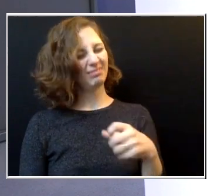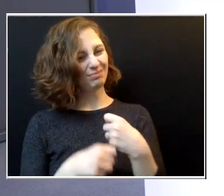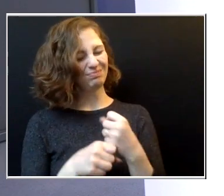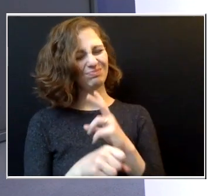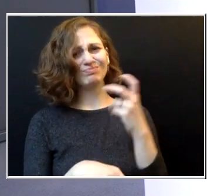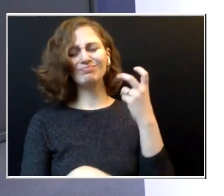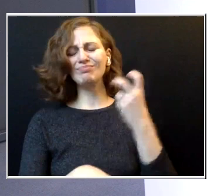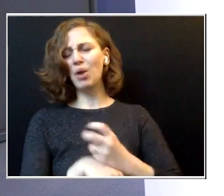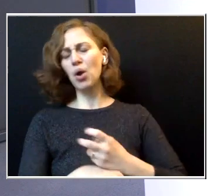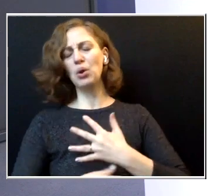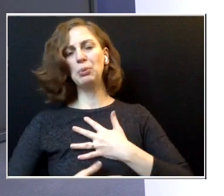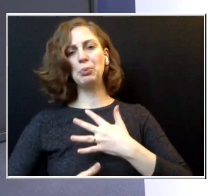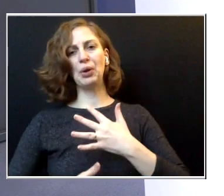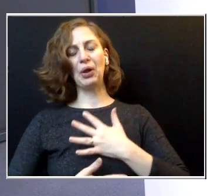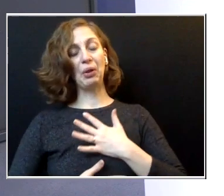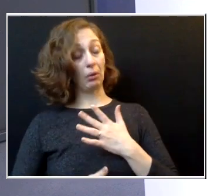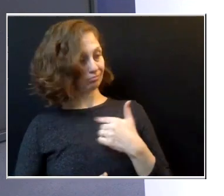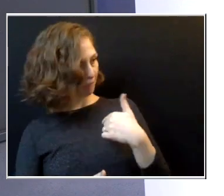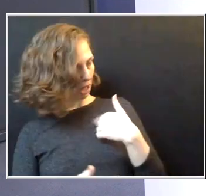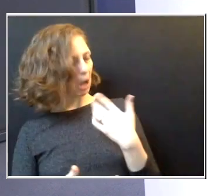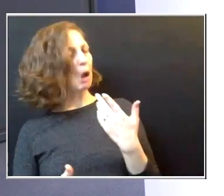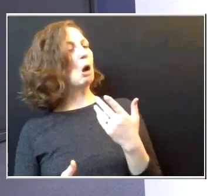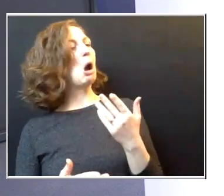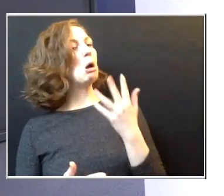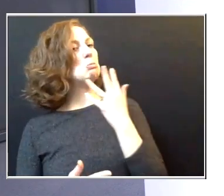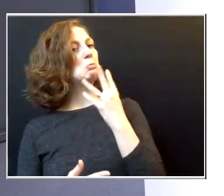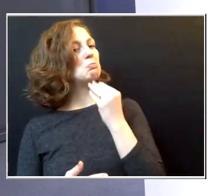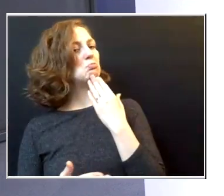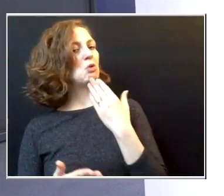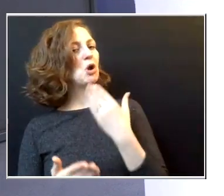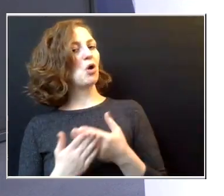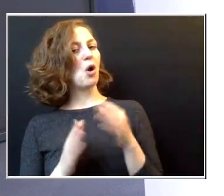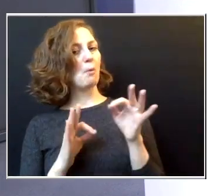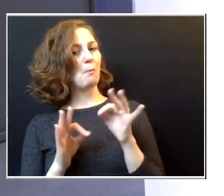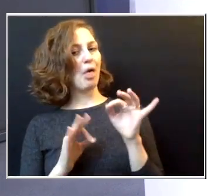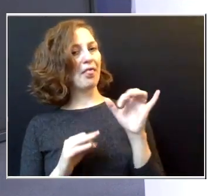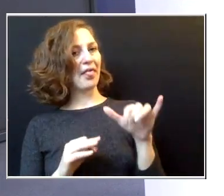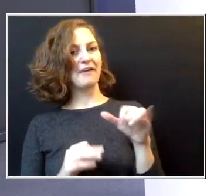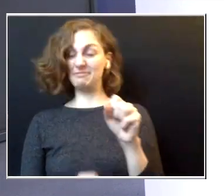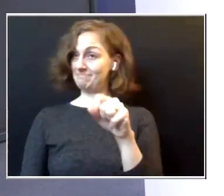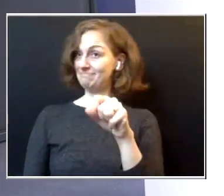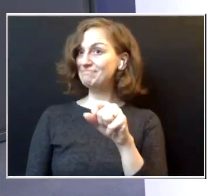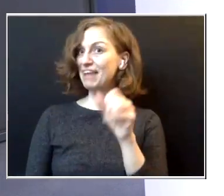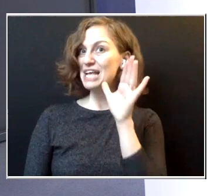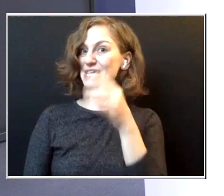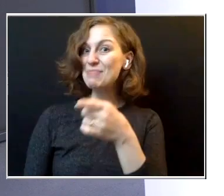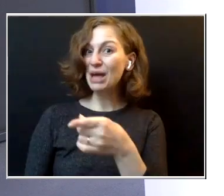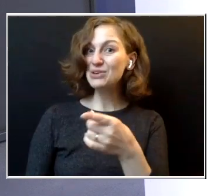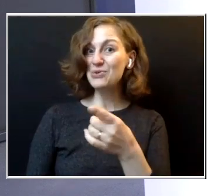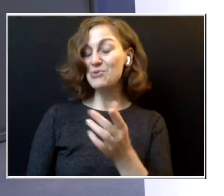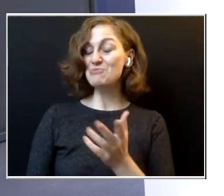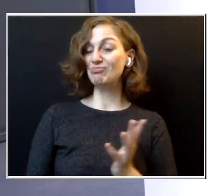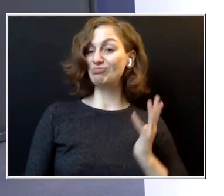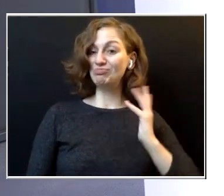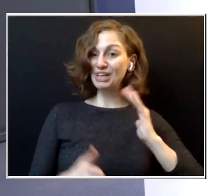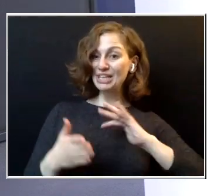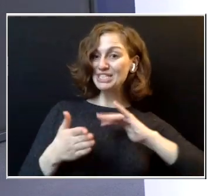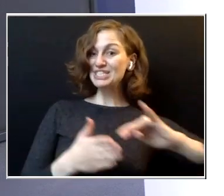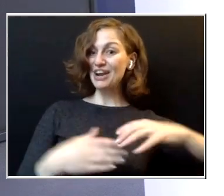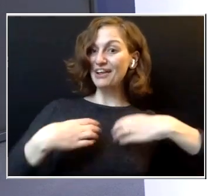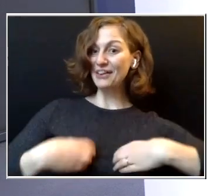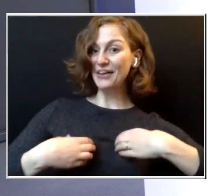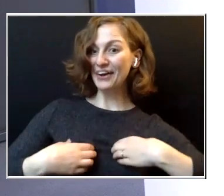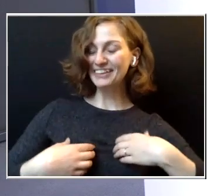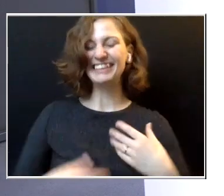didn't do such a bad job explaining that for an old guy. No, you did well. It seems like you were a pulmonologist. Yeah, once upon a time, I guess. So the I of